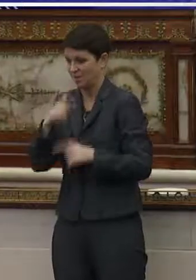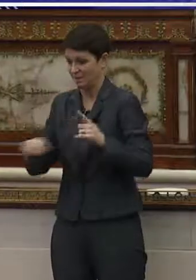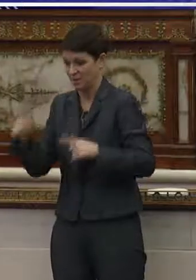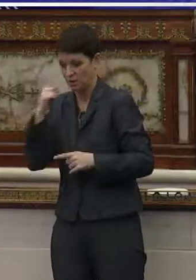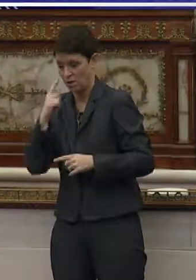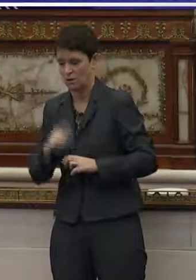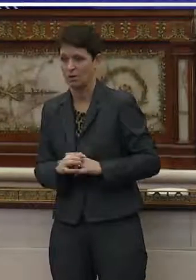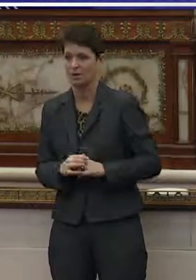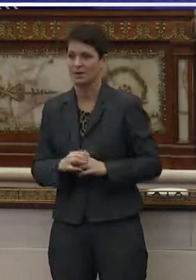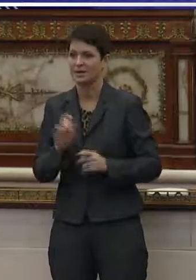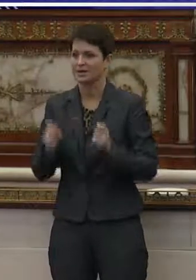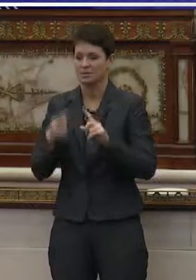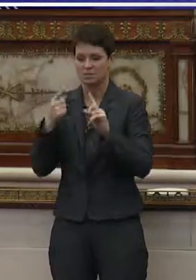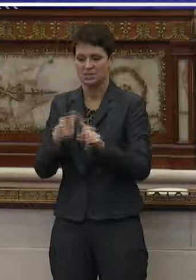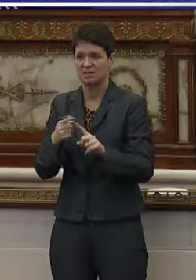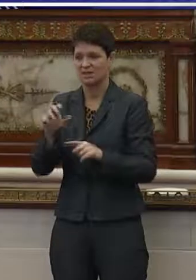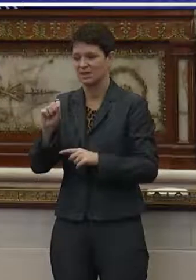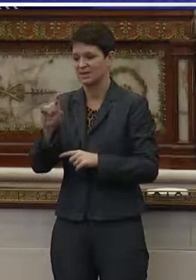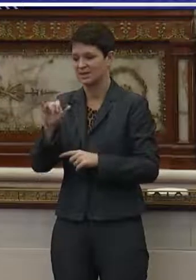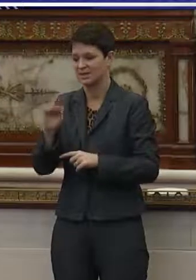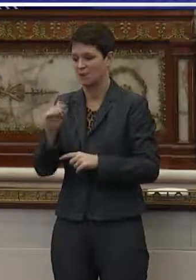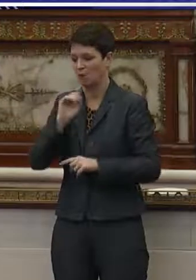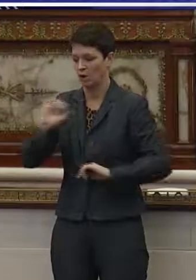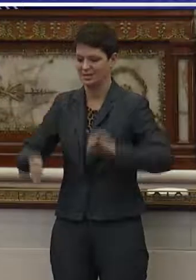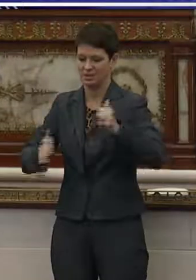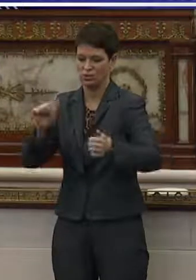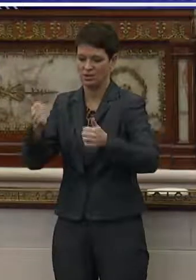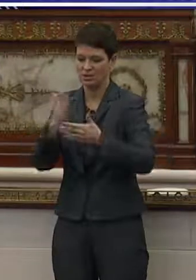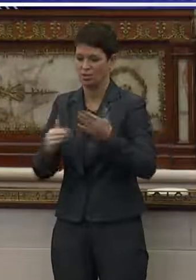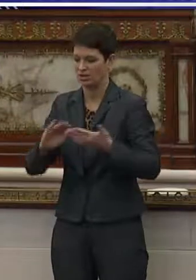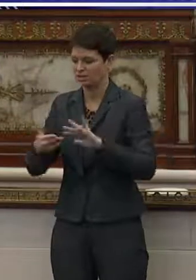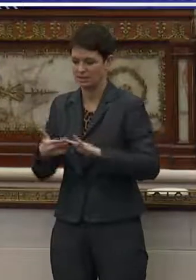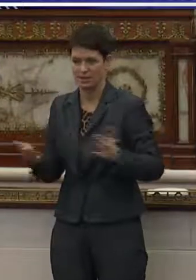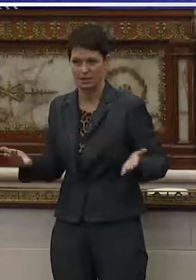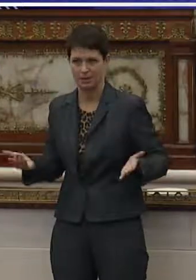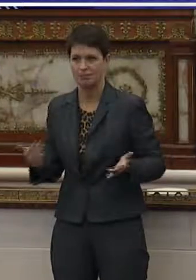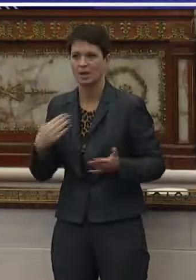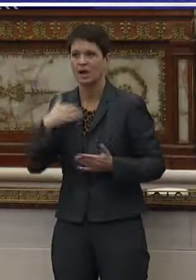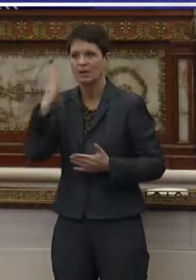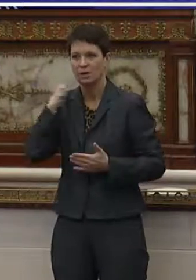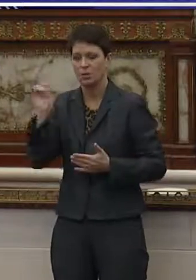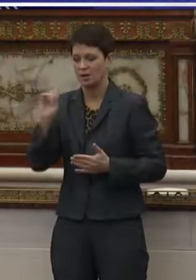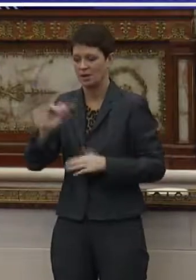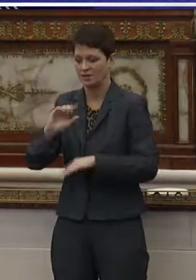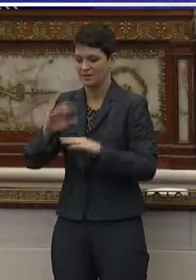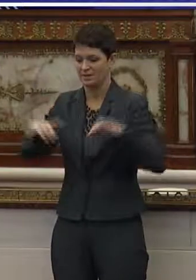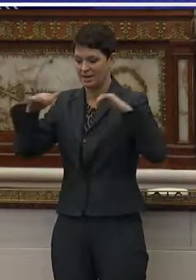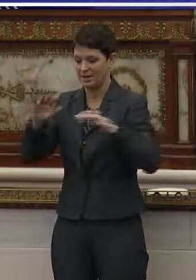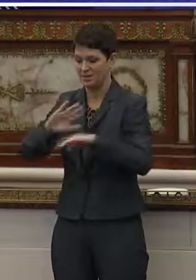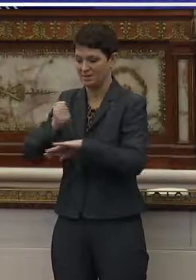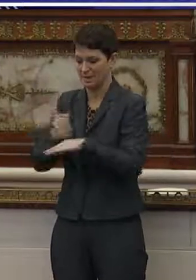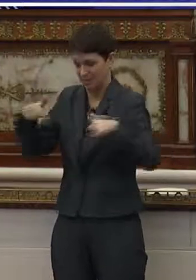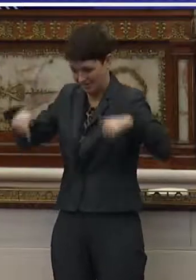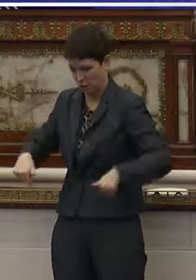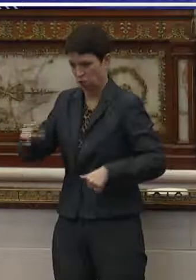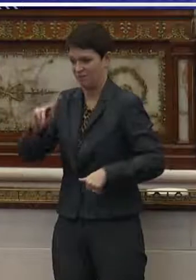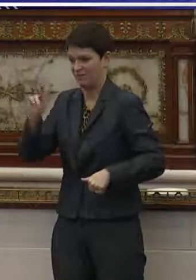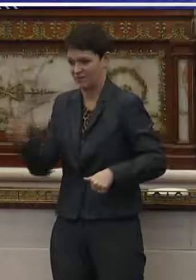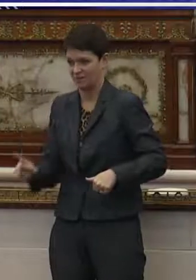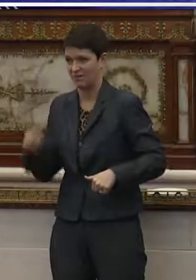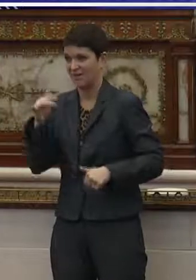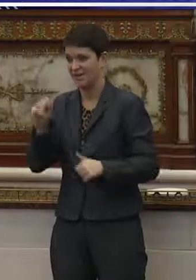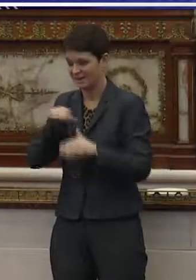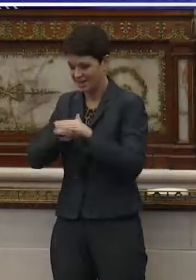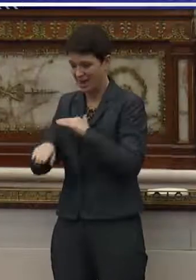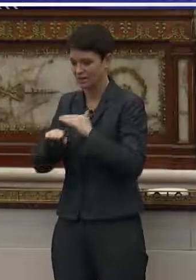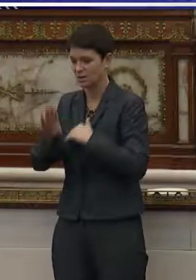you, I don't know in particular where stadiums are situated in other parts of the city. I know where the stadium is situated in this part of the city. Yes, it's accessible